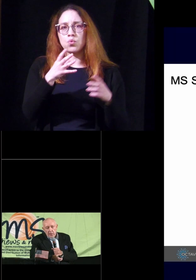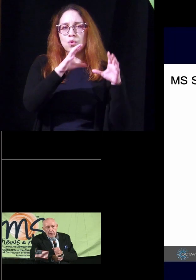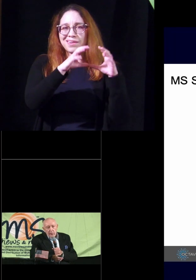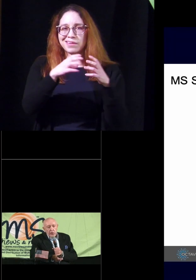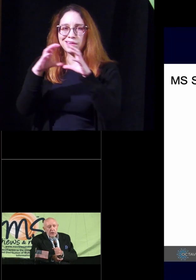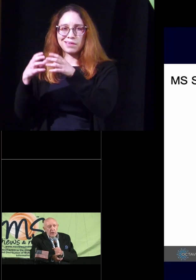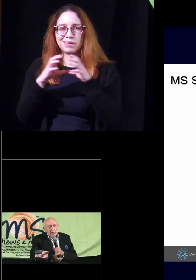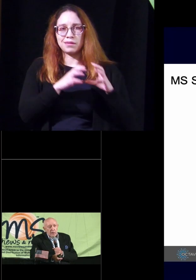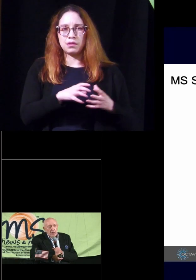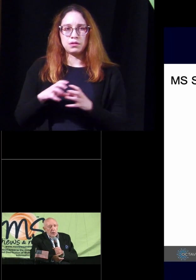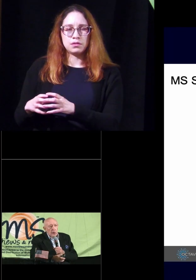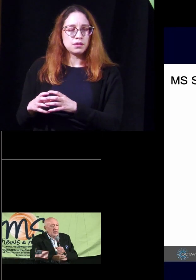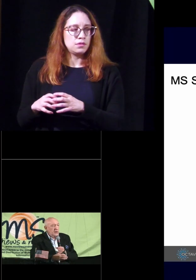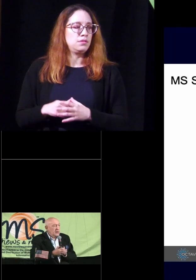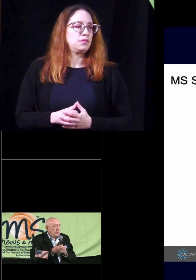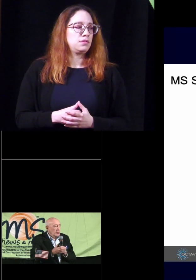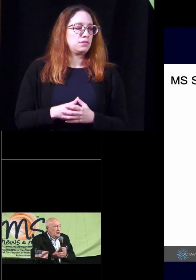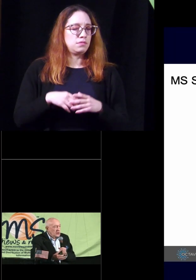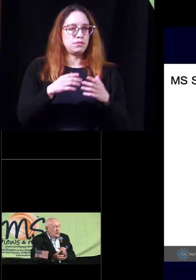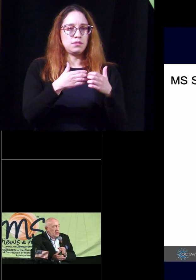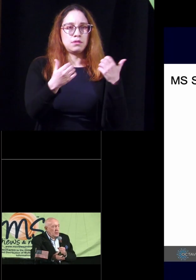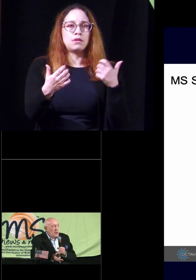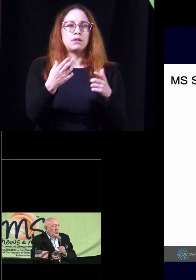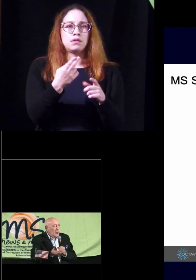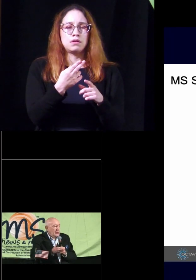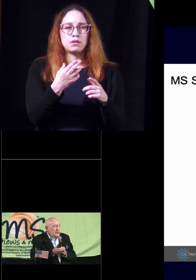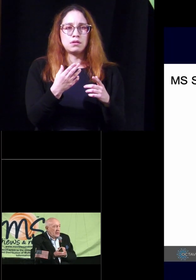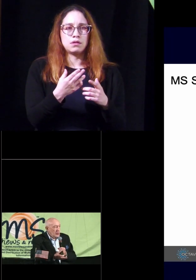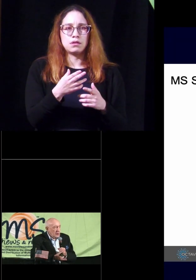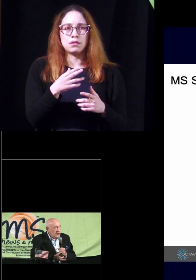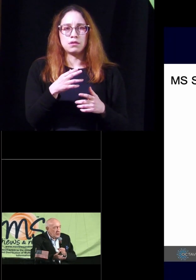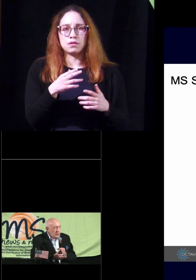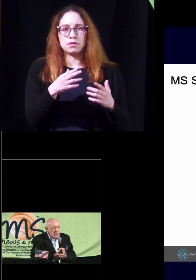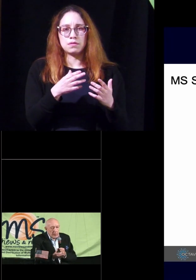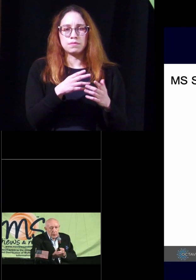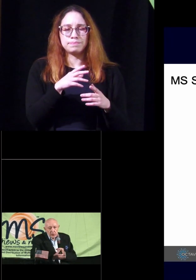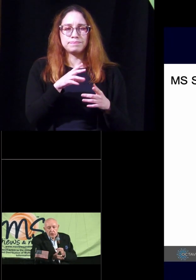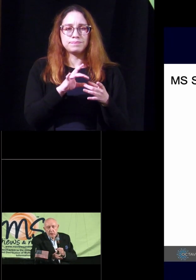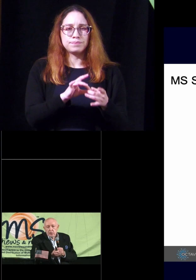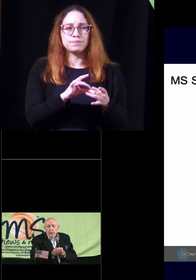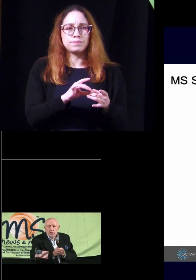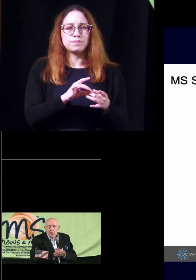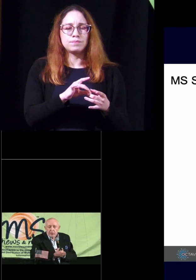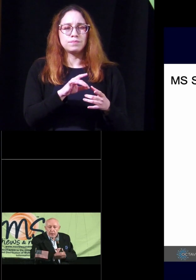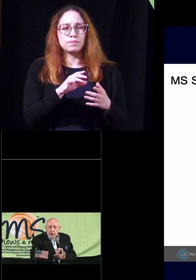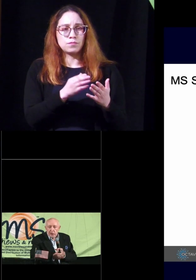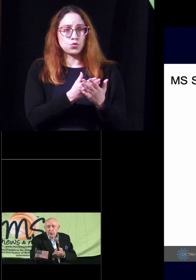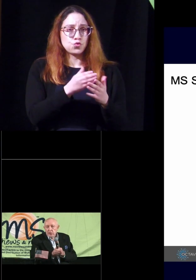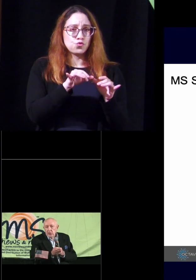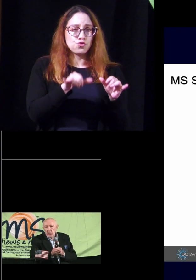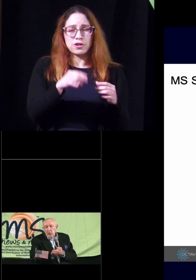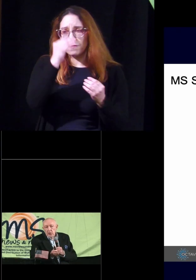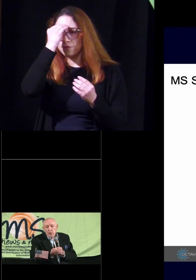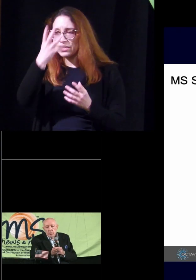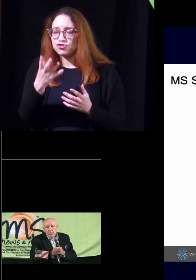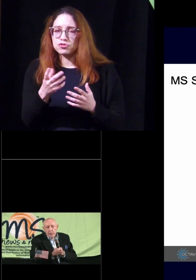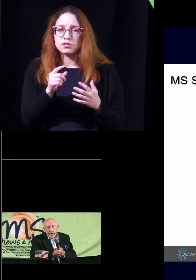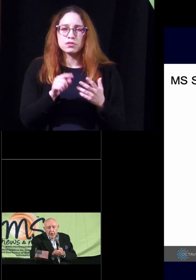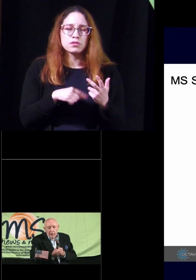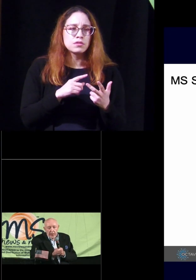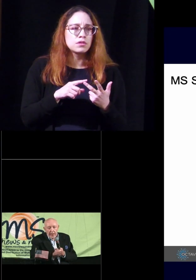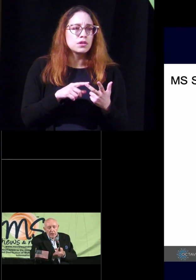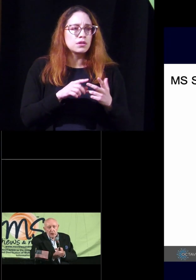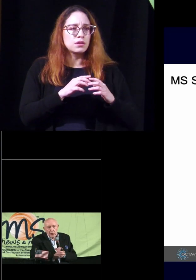categories that they've worked out, related to the immune system, related to the immune system, to how much inflammation there is,